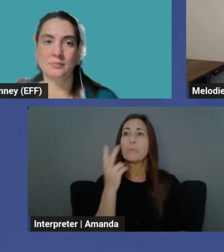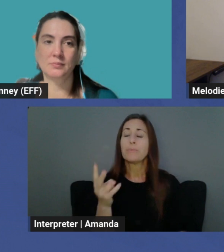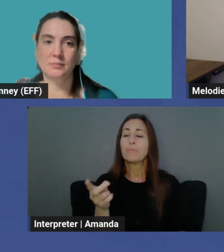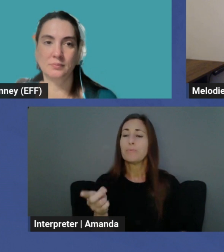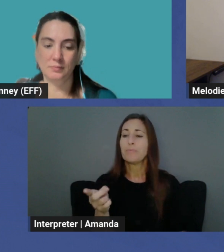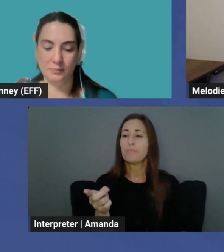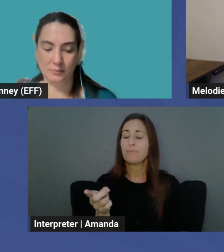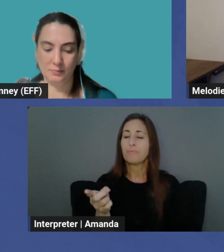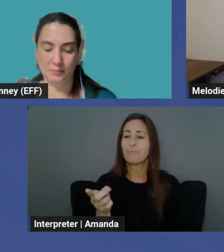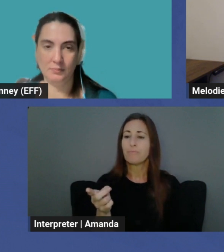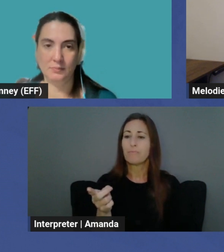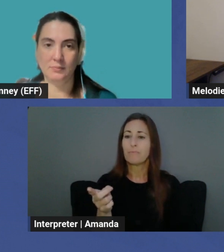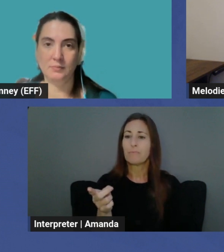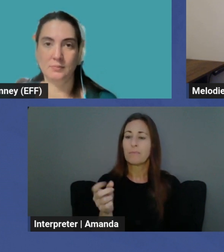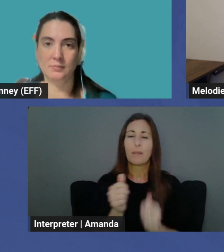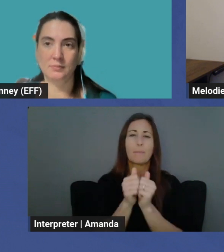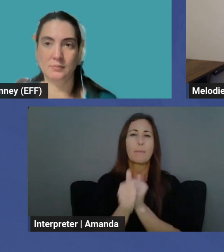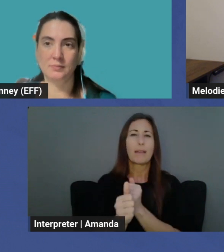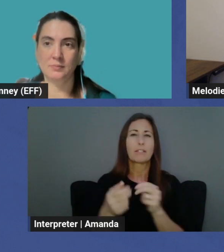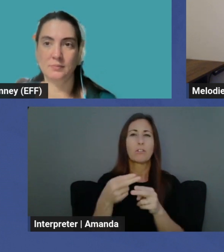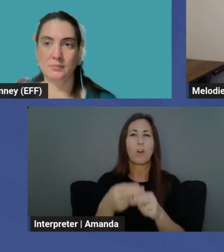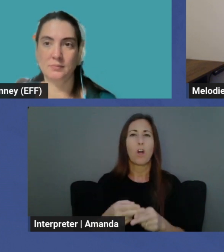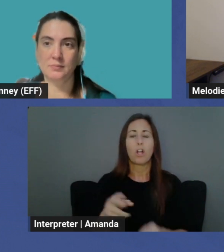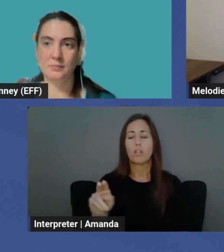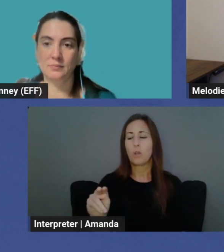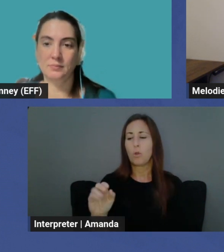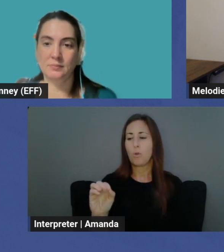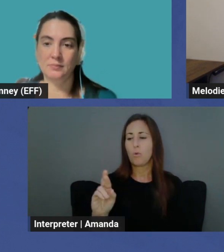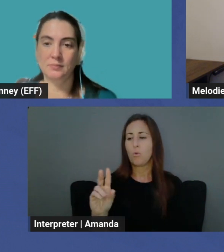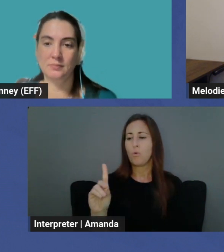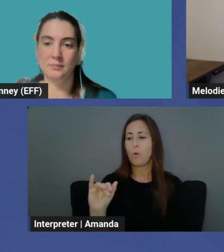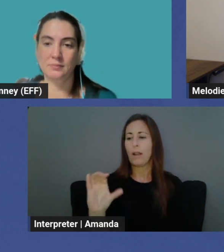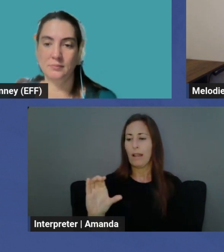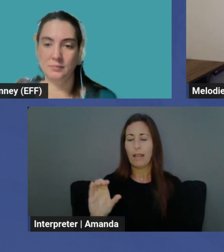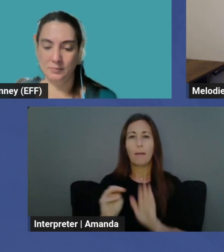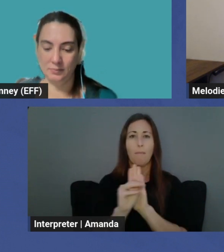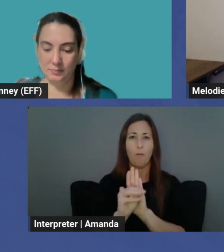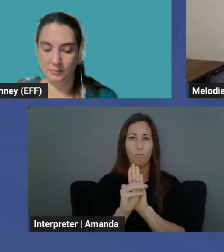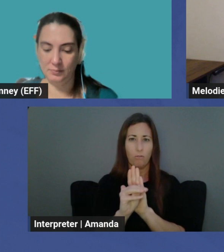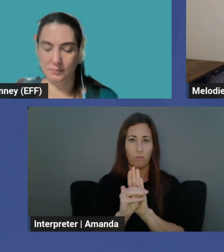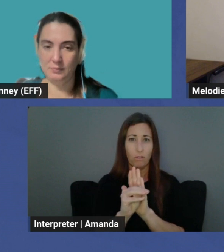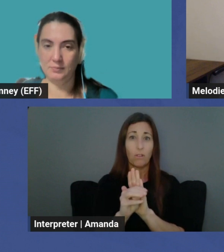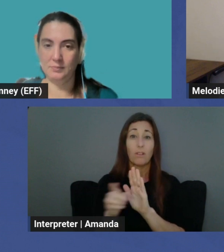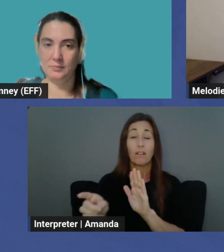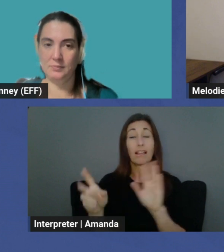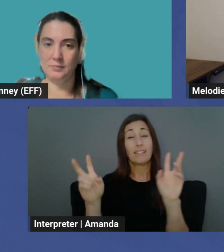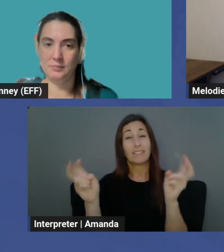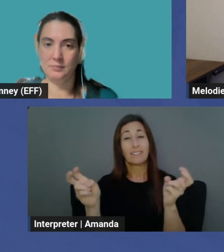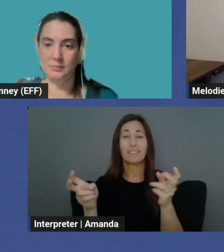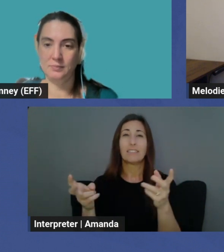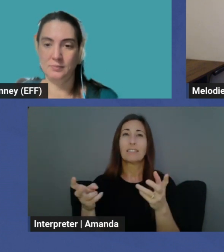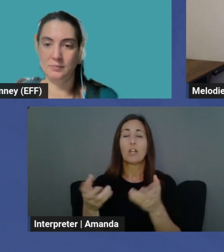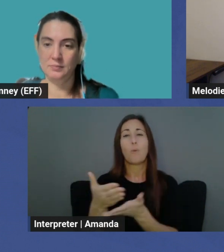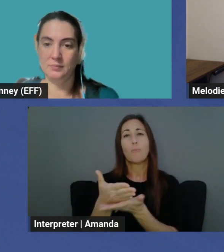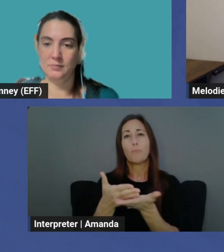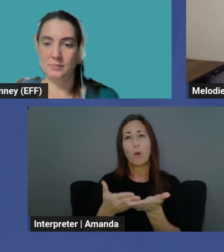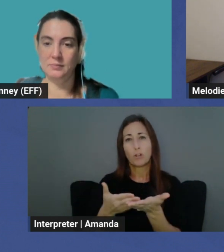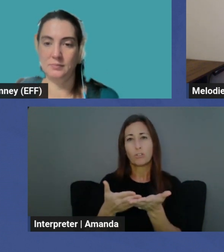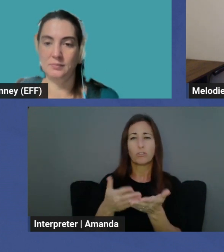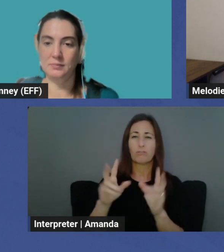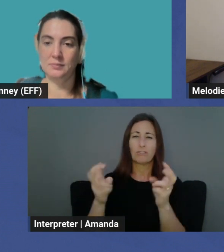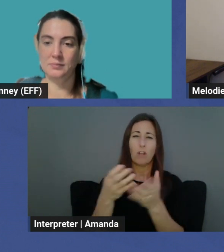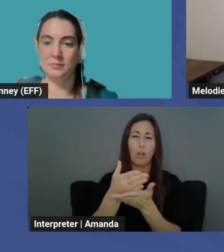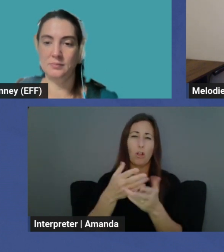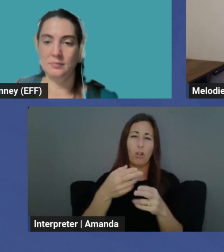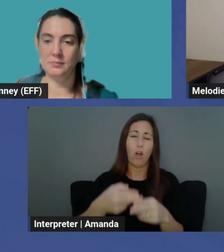the passage of what we call the Nordic model, though it's branded as partial decriminalization,